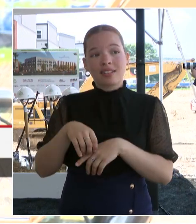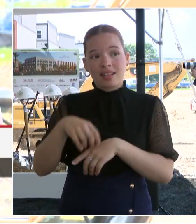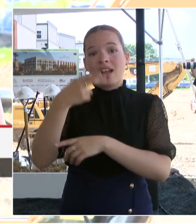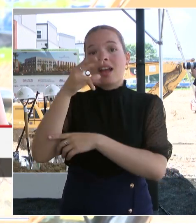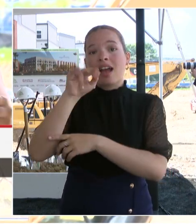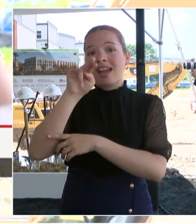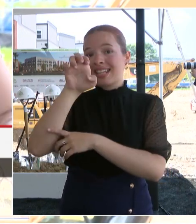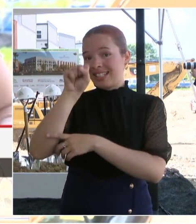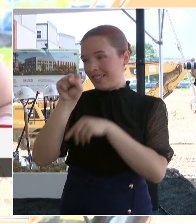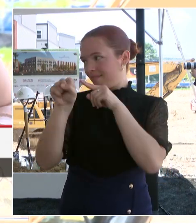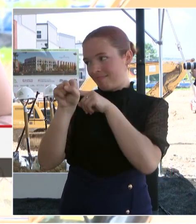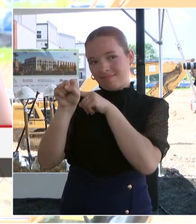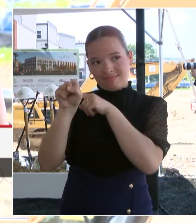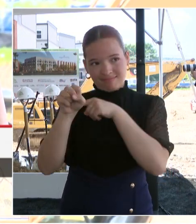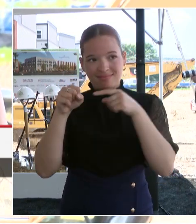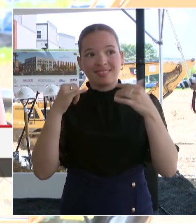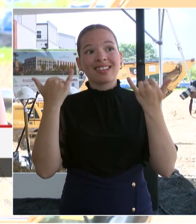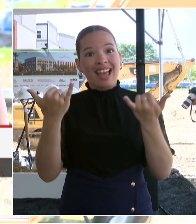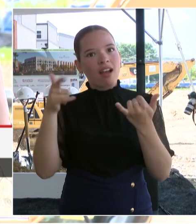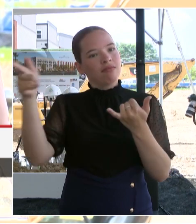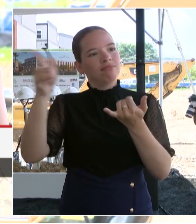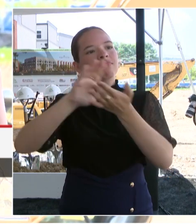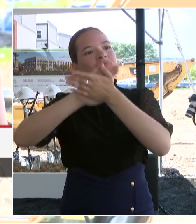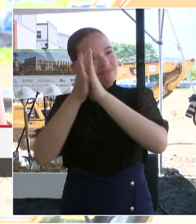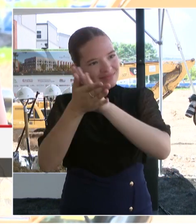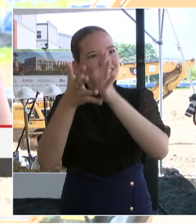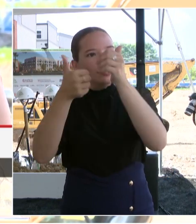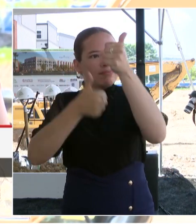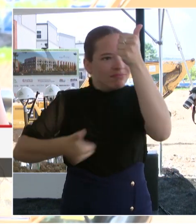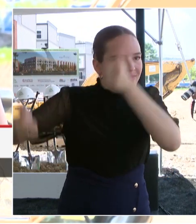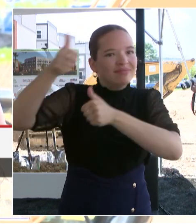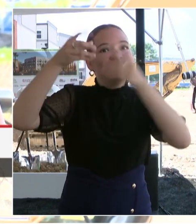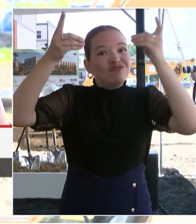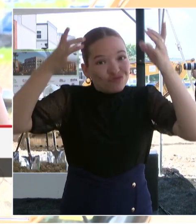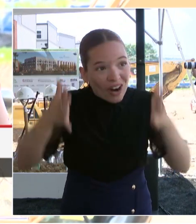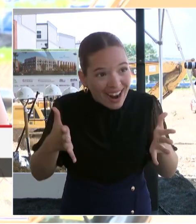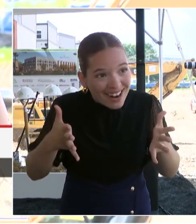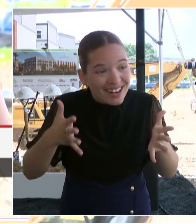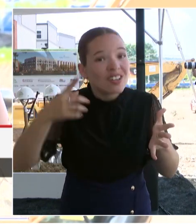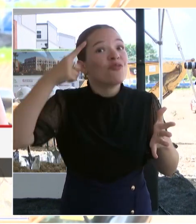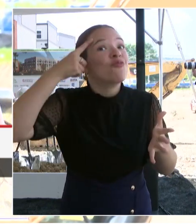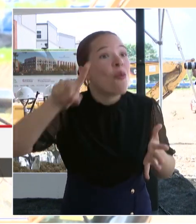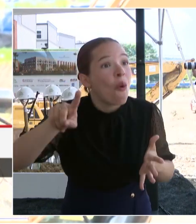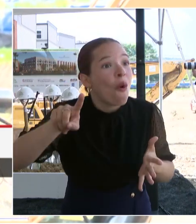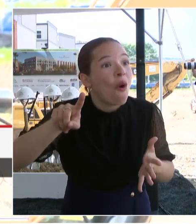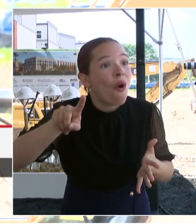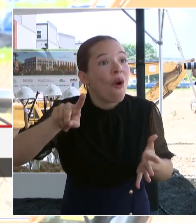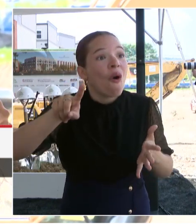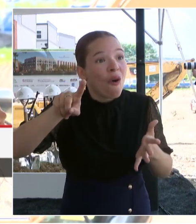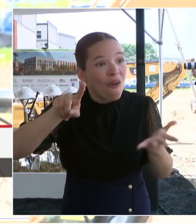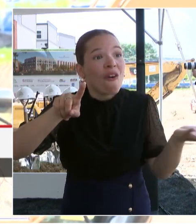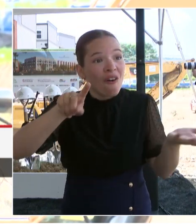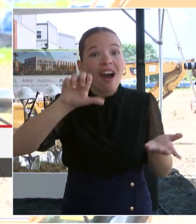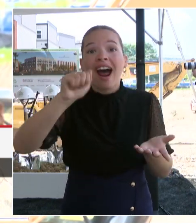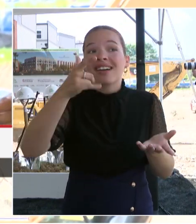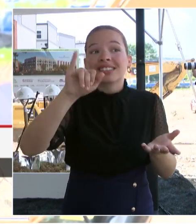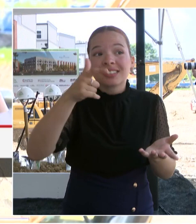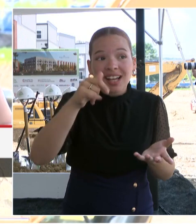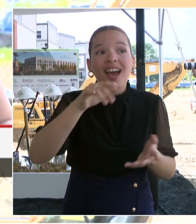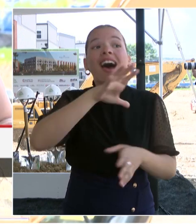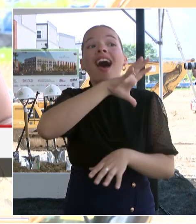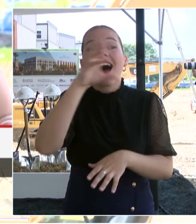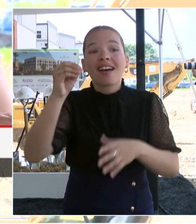Community Living. And today we're talking about aging and community living right here in Riggs